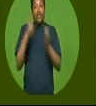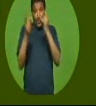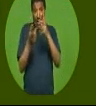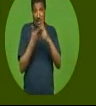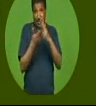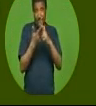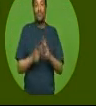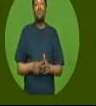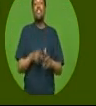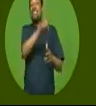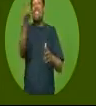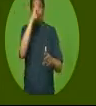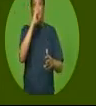cheap.